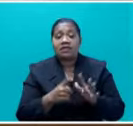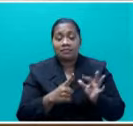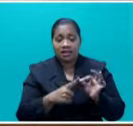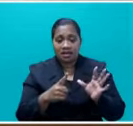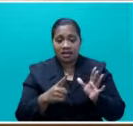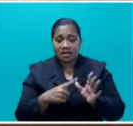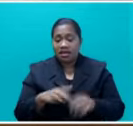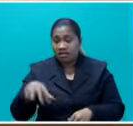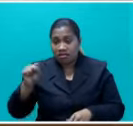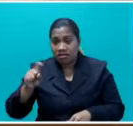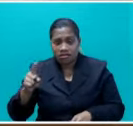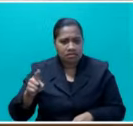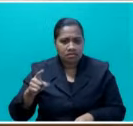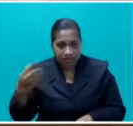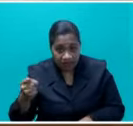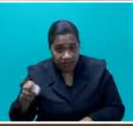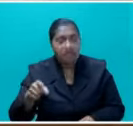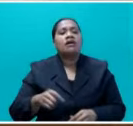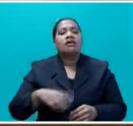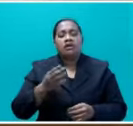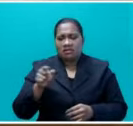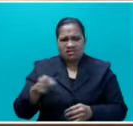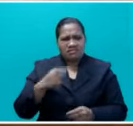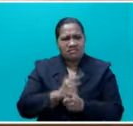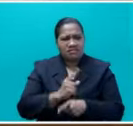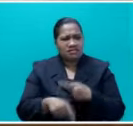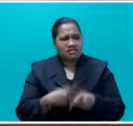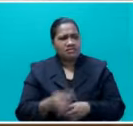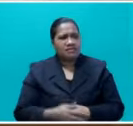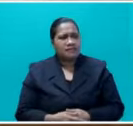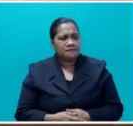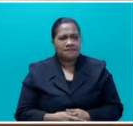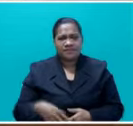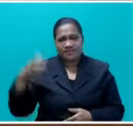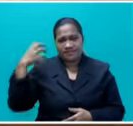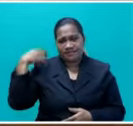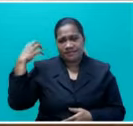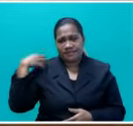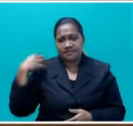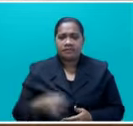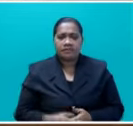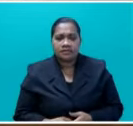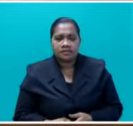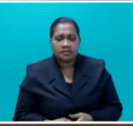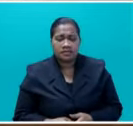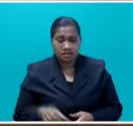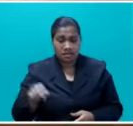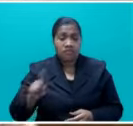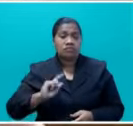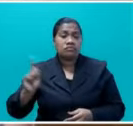Honorable Bainimarama, Honorable Kepa have been talking about the roving ambassador. We have a roving ambassador. The post of a roving